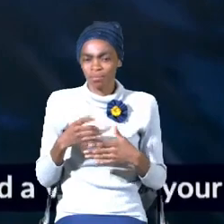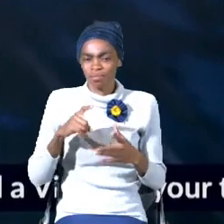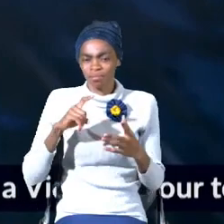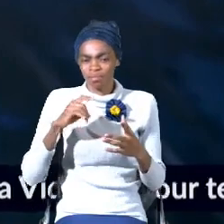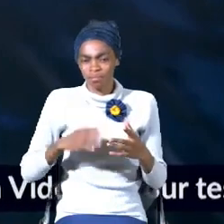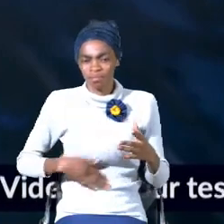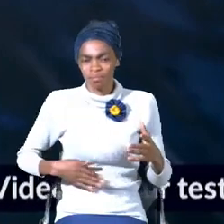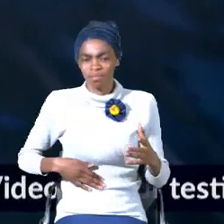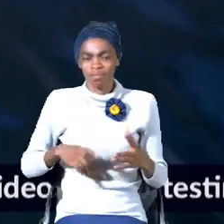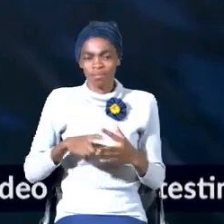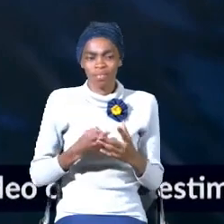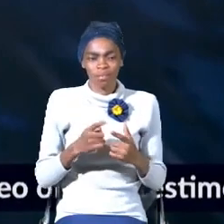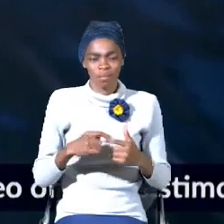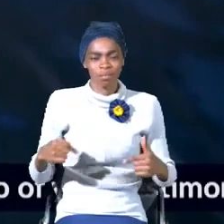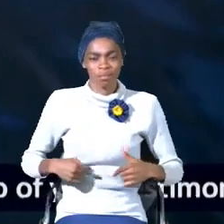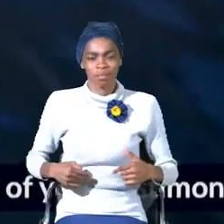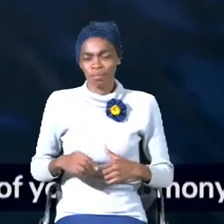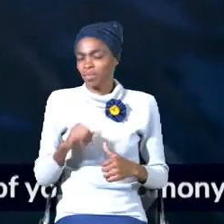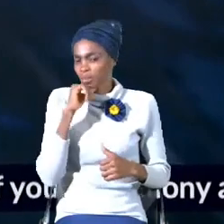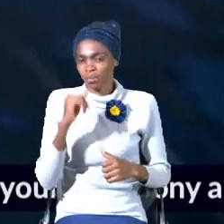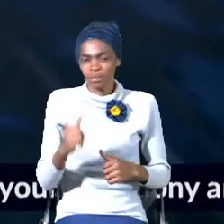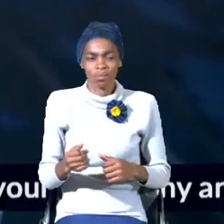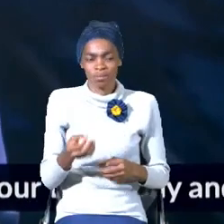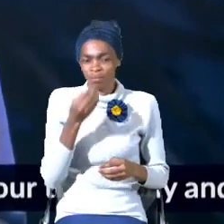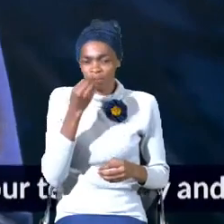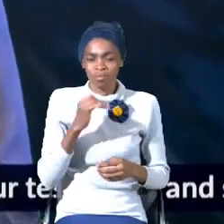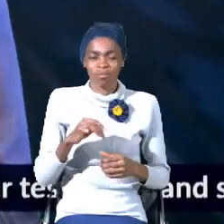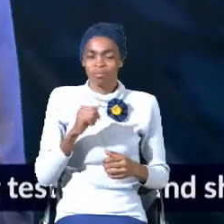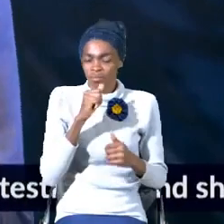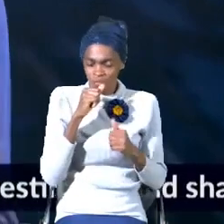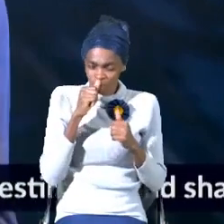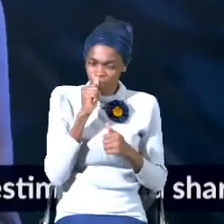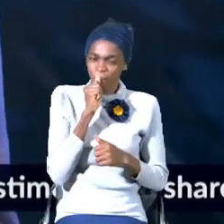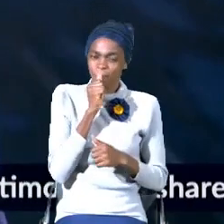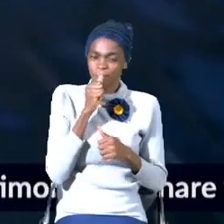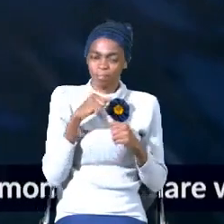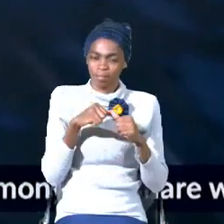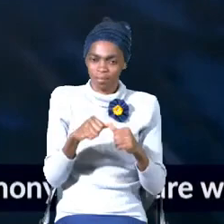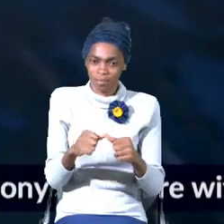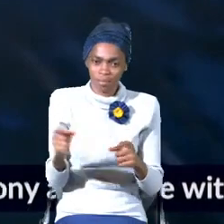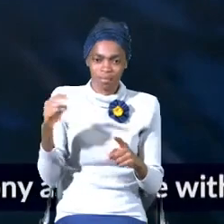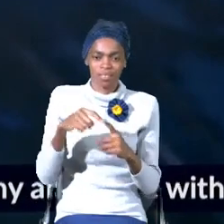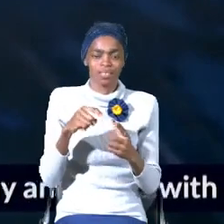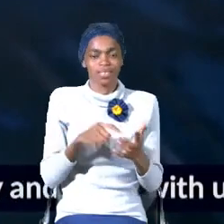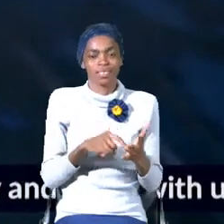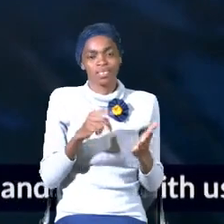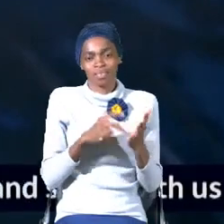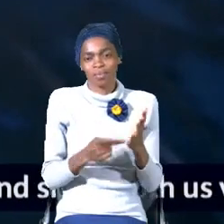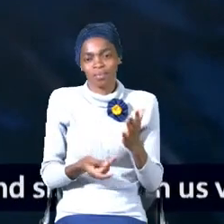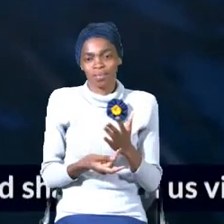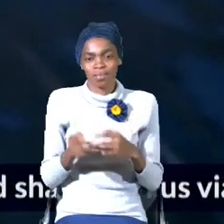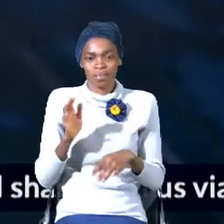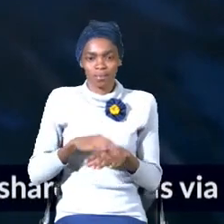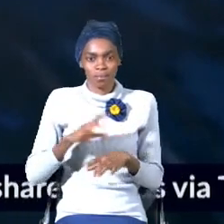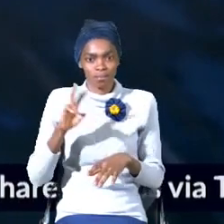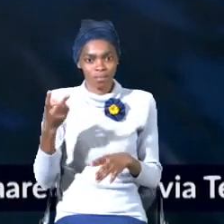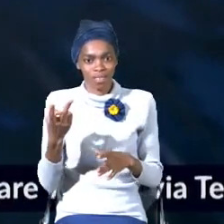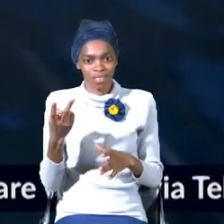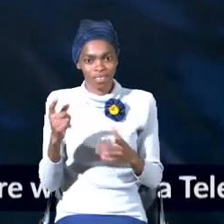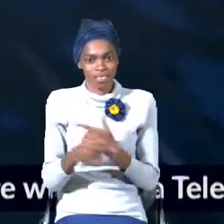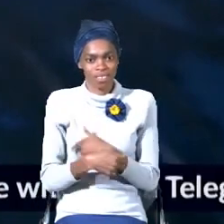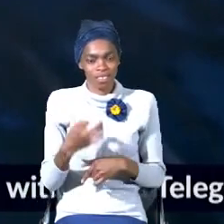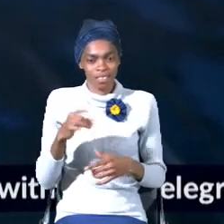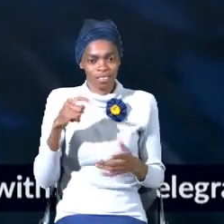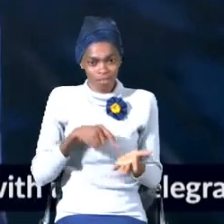anything. I continue to bear it like that this program. Then on the second day, which is